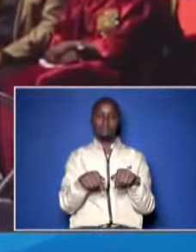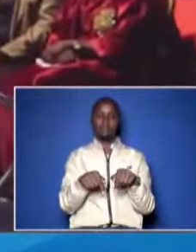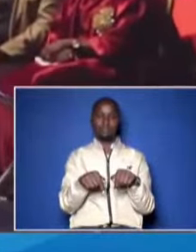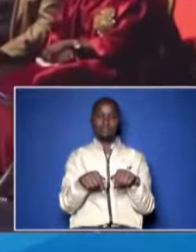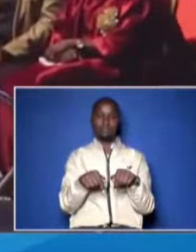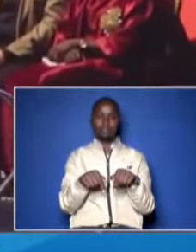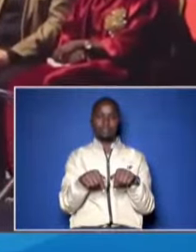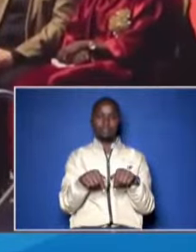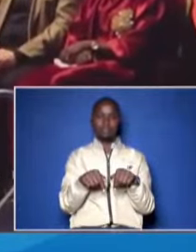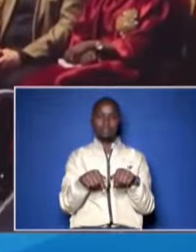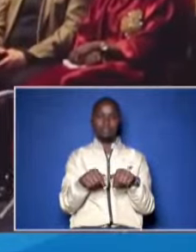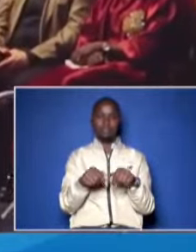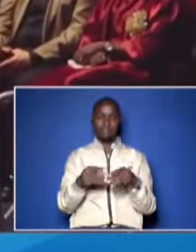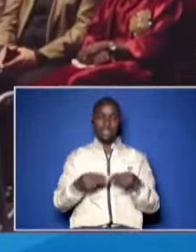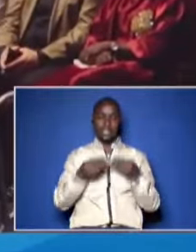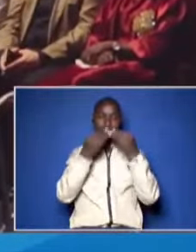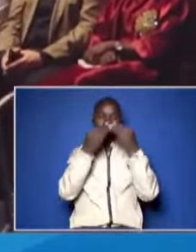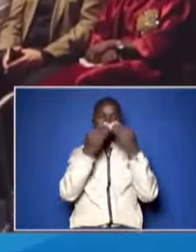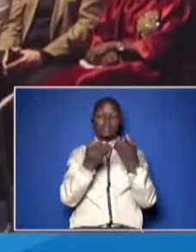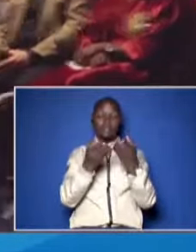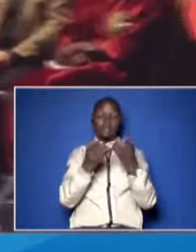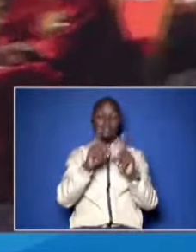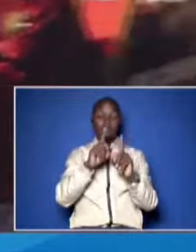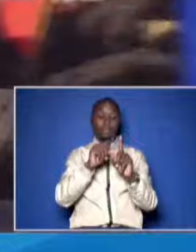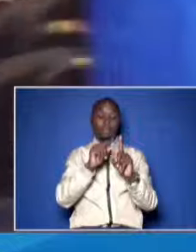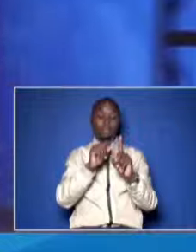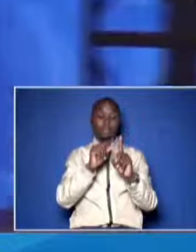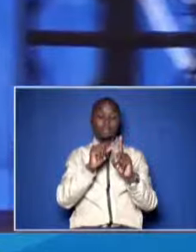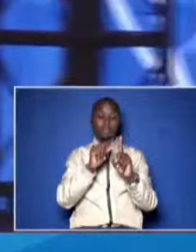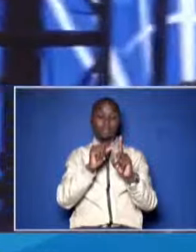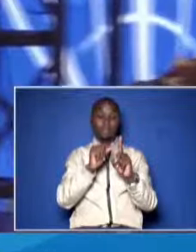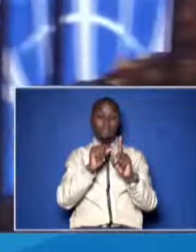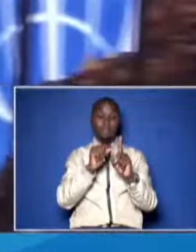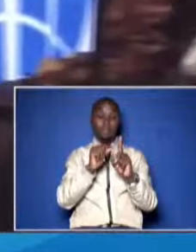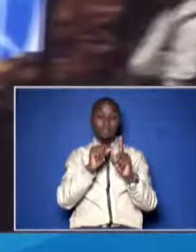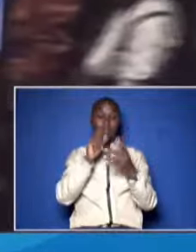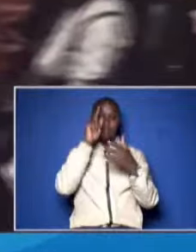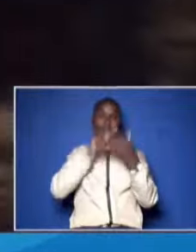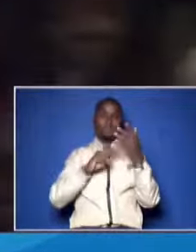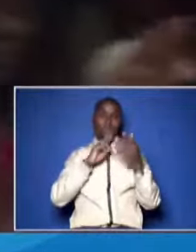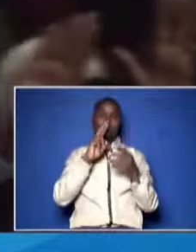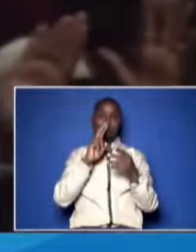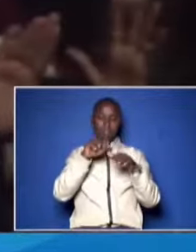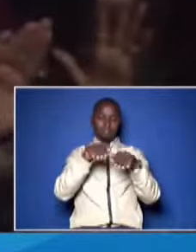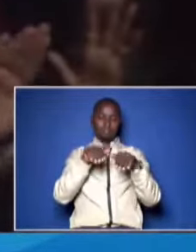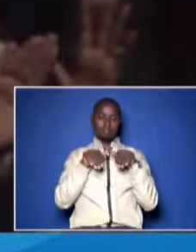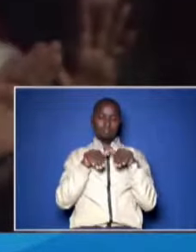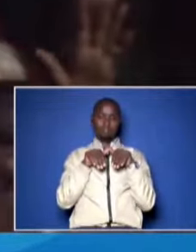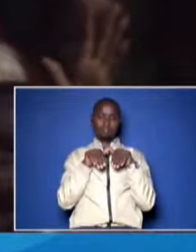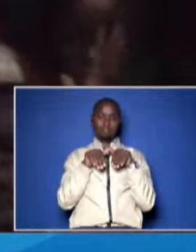today he gave you his word what are you waiting